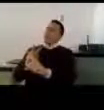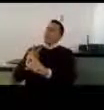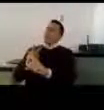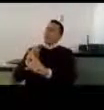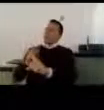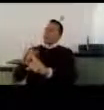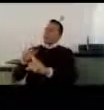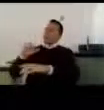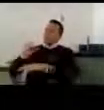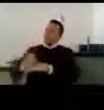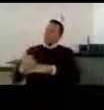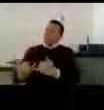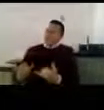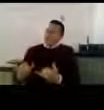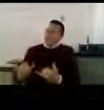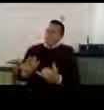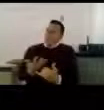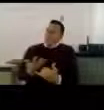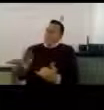occur?